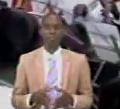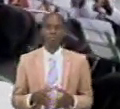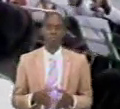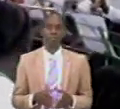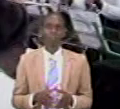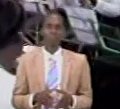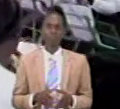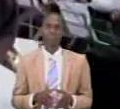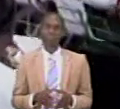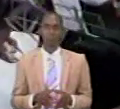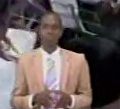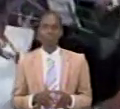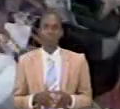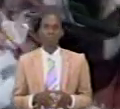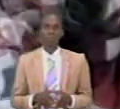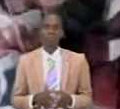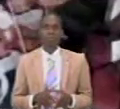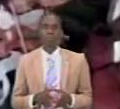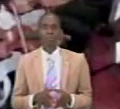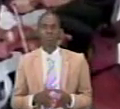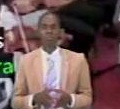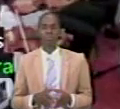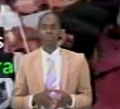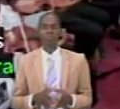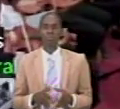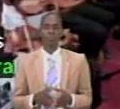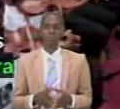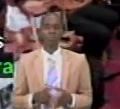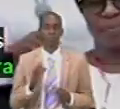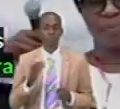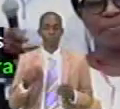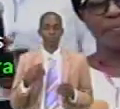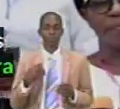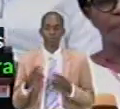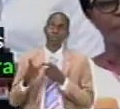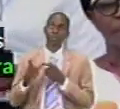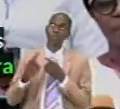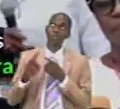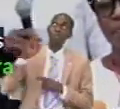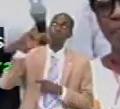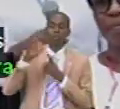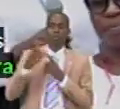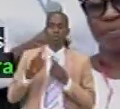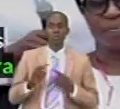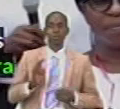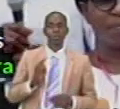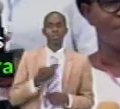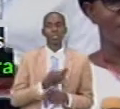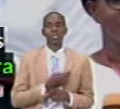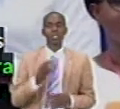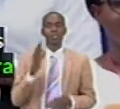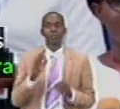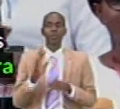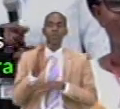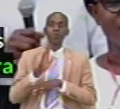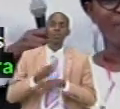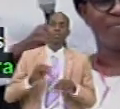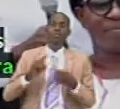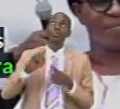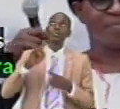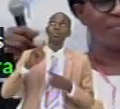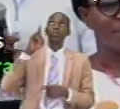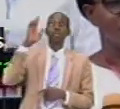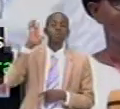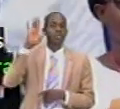listen listen if we run to him he will run to us when we go to